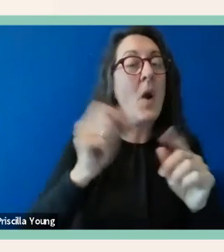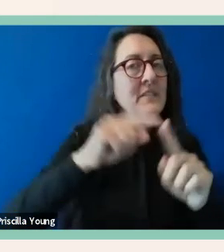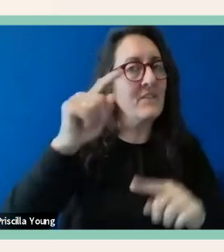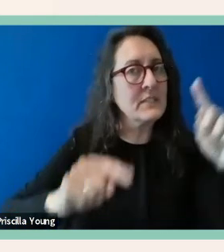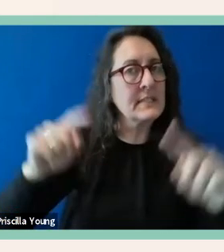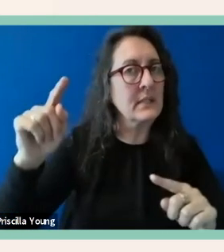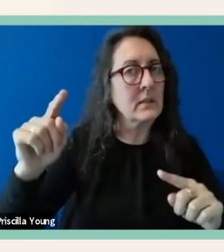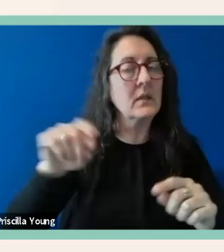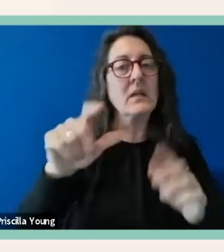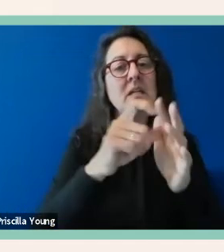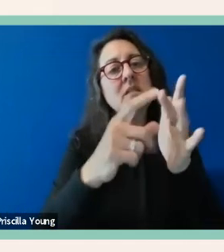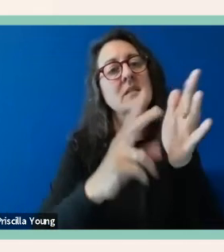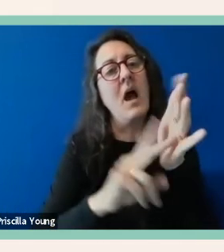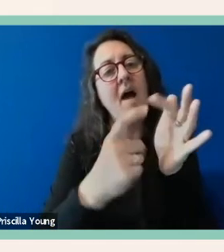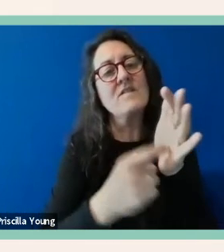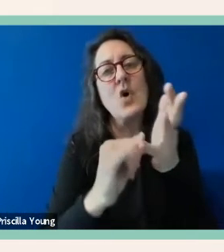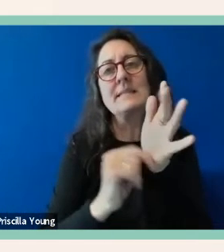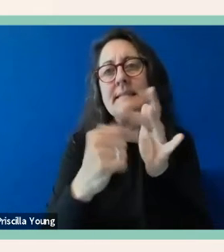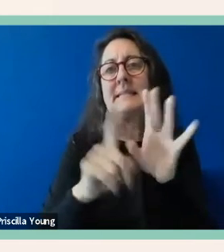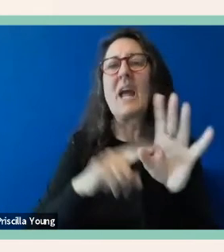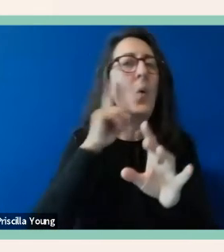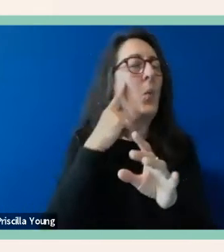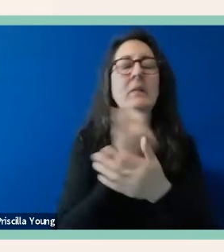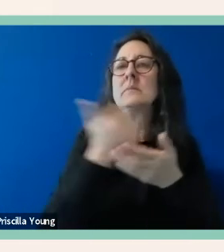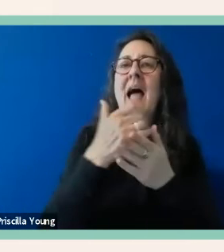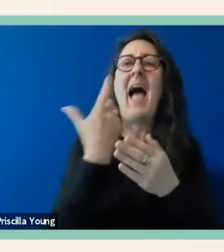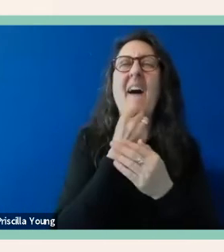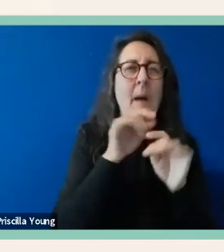diversity will just keep on using multiple single categories.